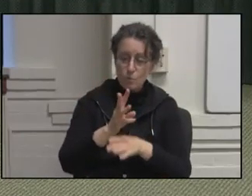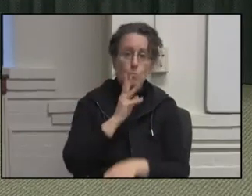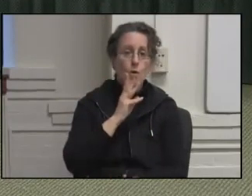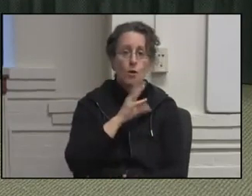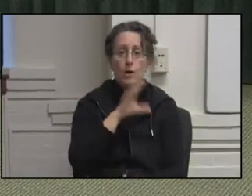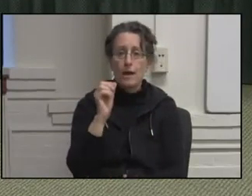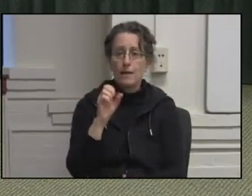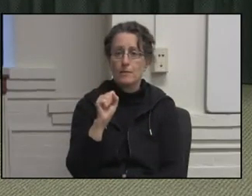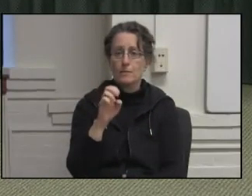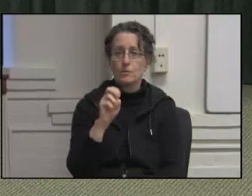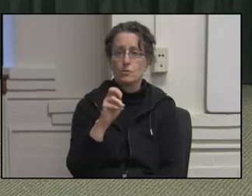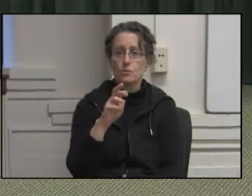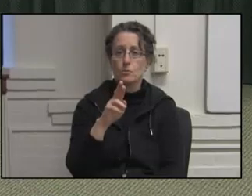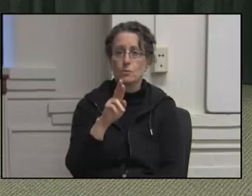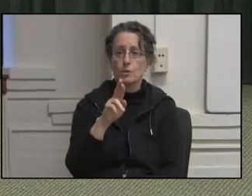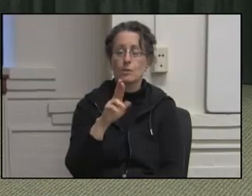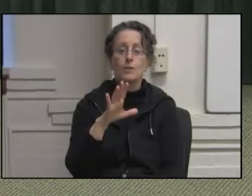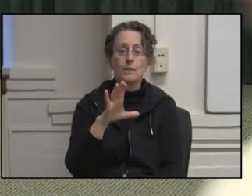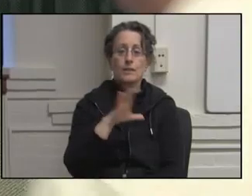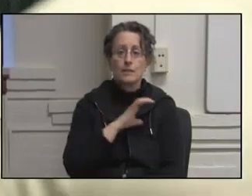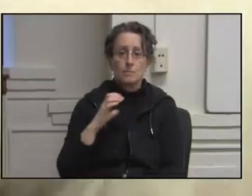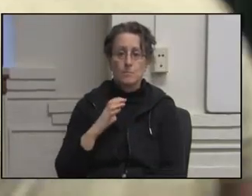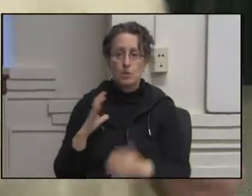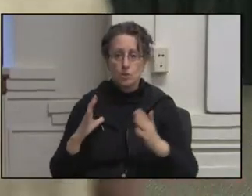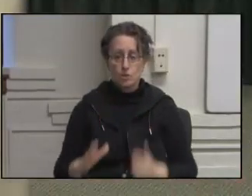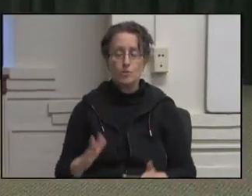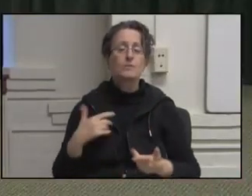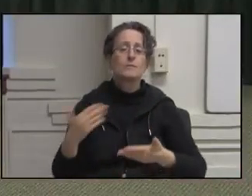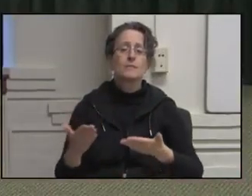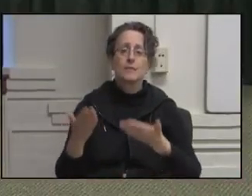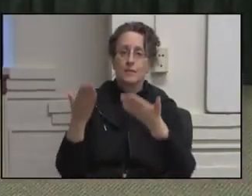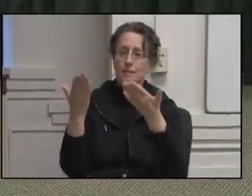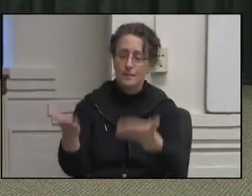I'll make a motion to convene as water and sewer commissioners. Well, you're in a rhythm there.